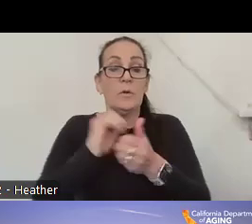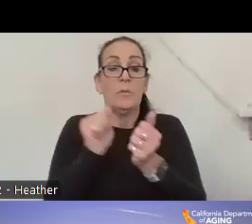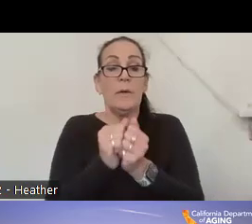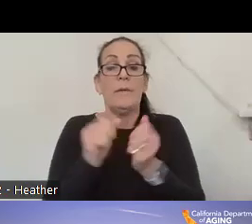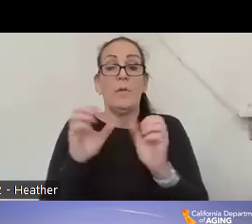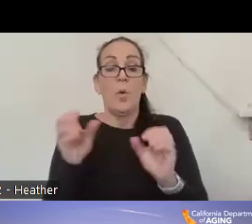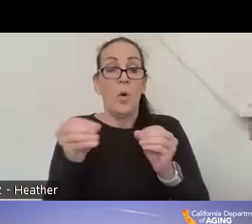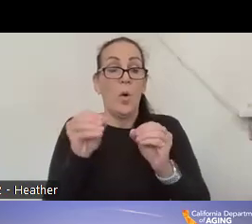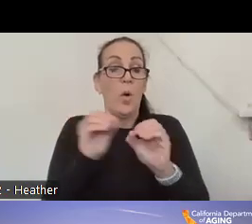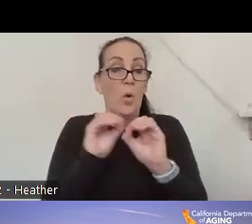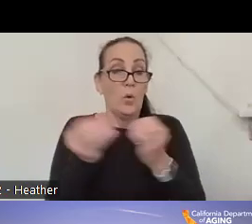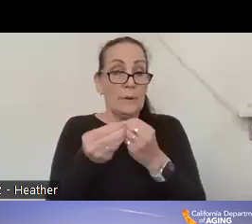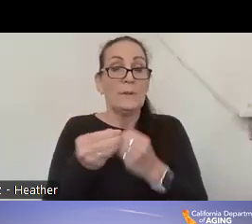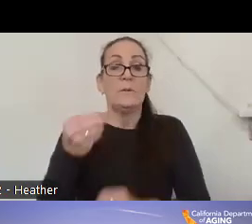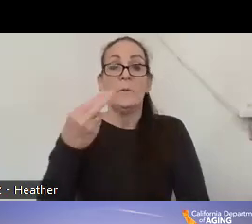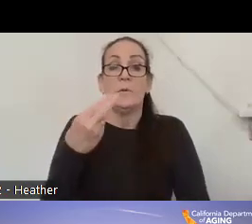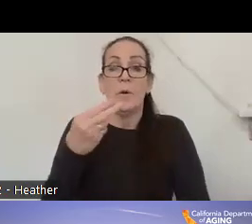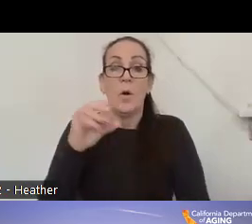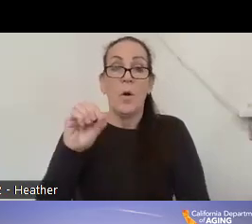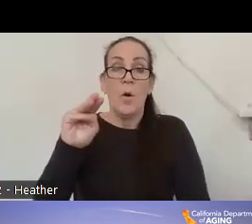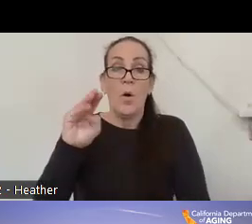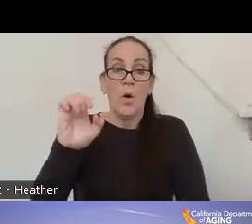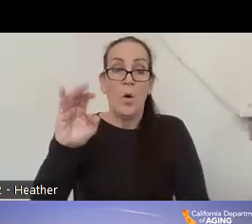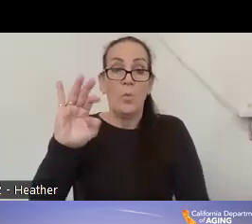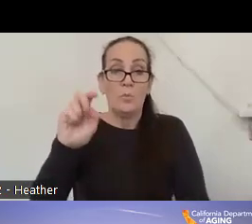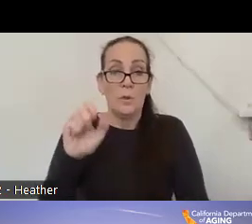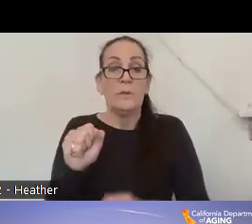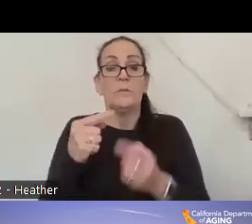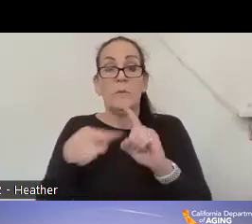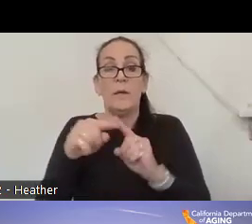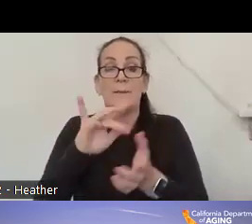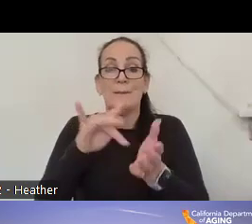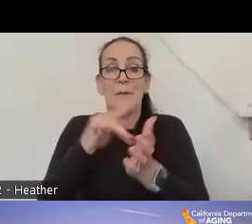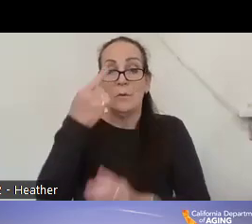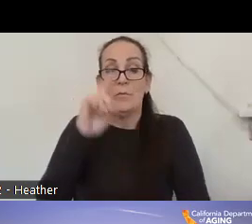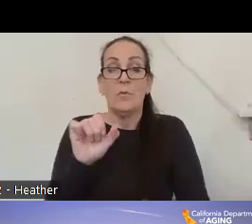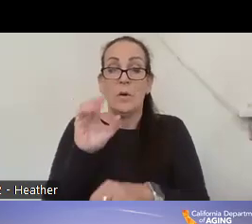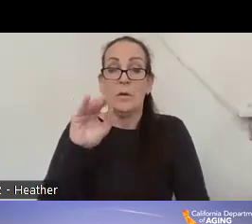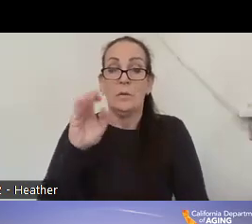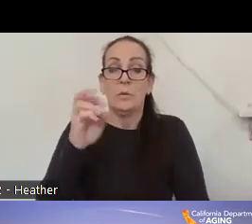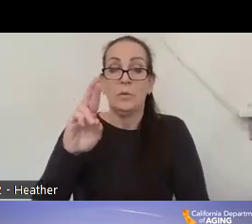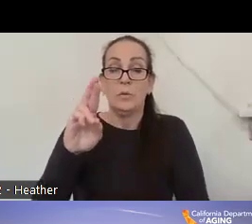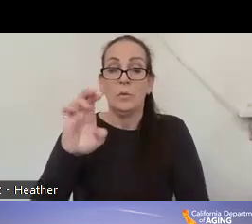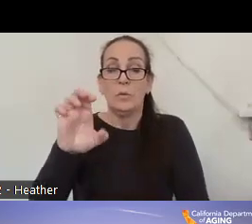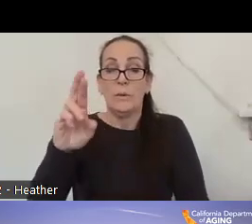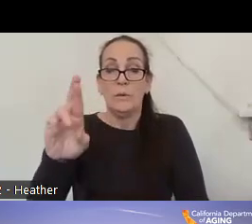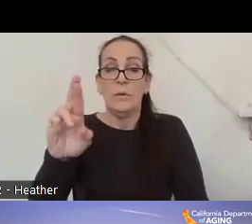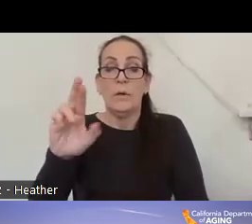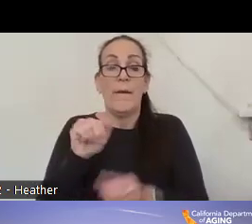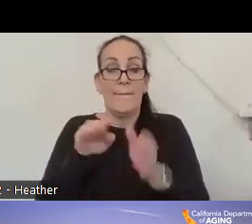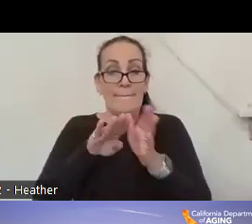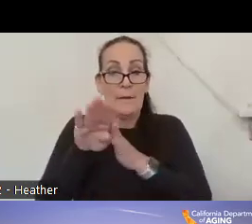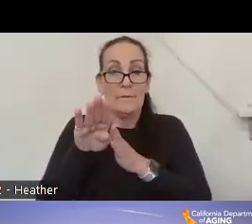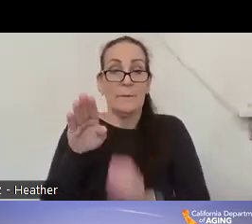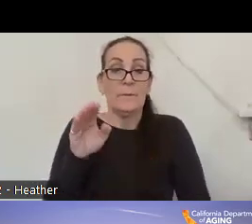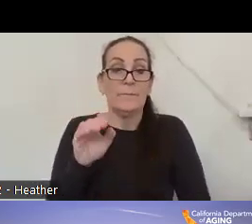76 community-based organizations that we included in the project as grantees. So